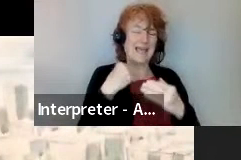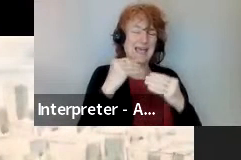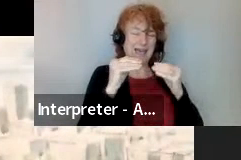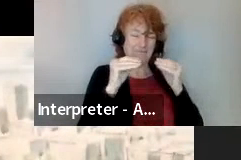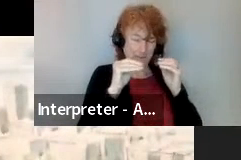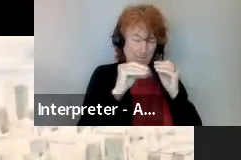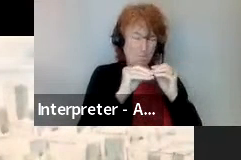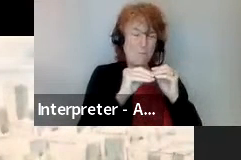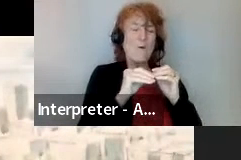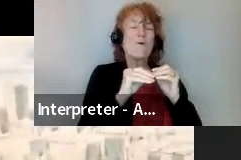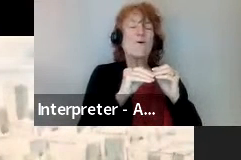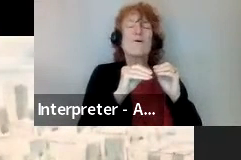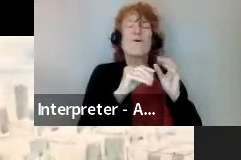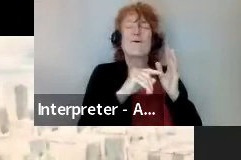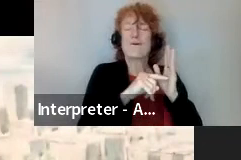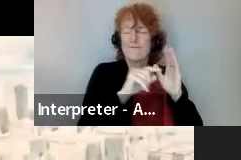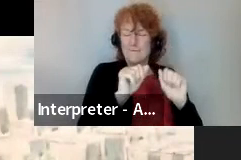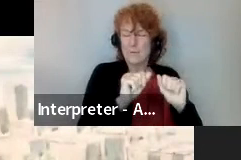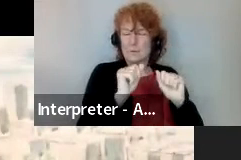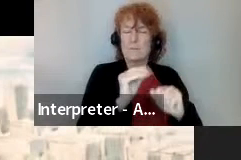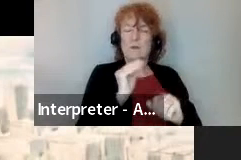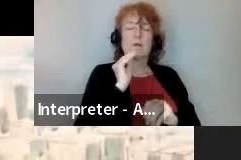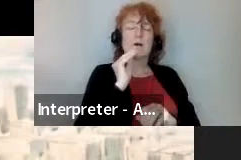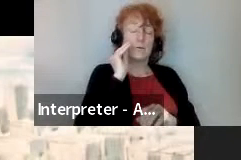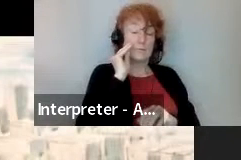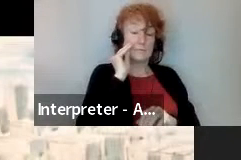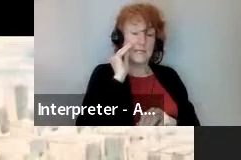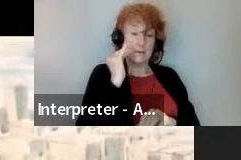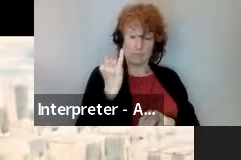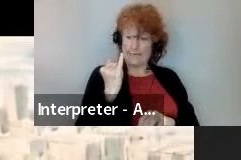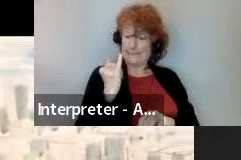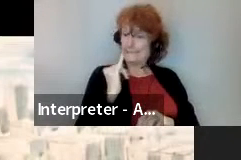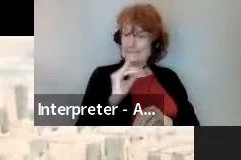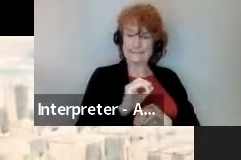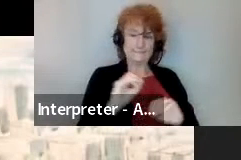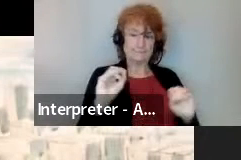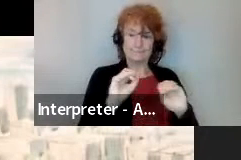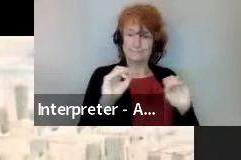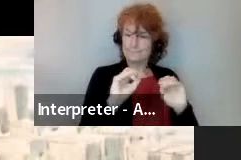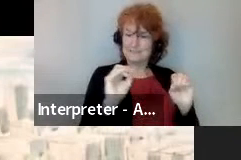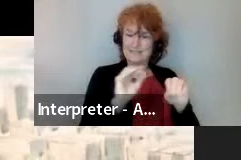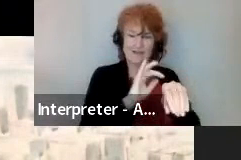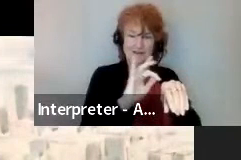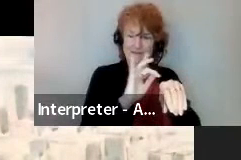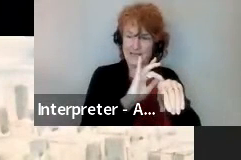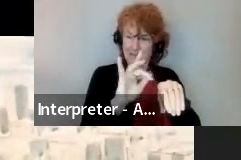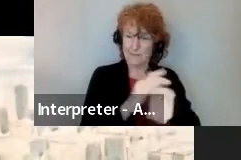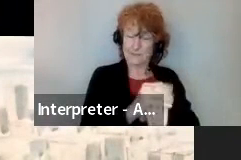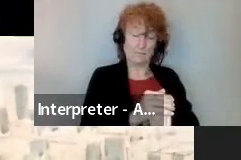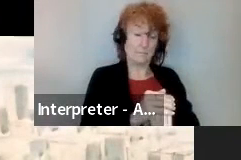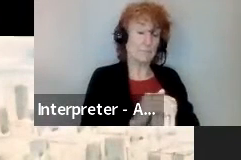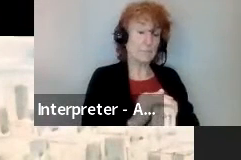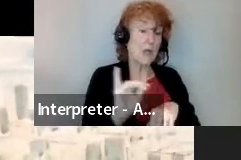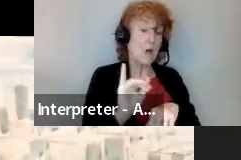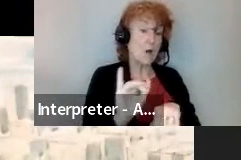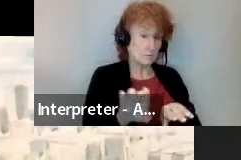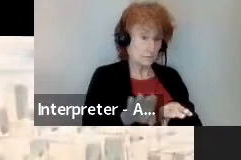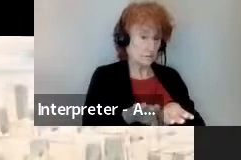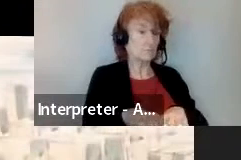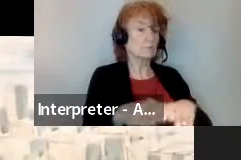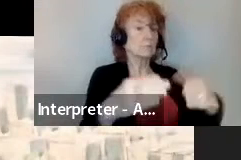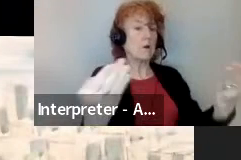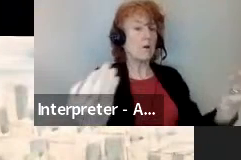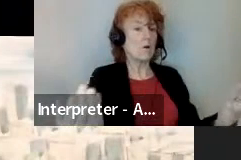to none. These proposals can also open up new homeownership possibilities. Today, homeownership is out of reach for many New